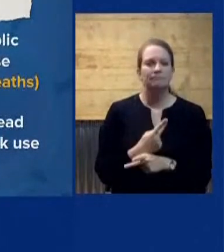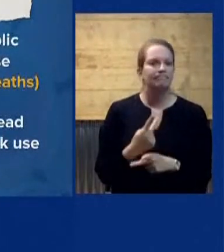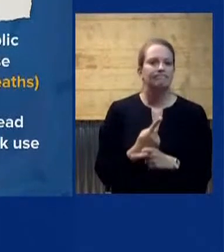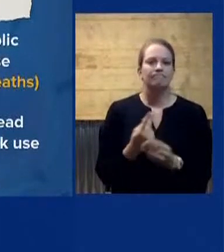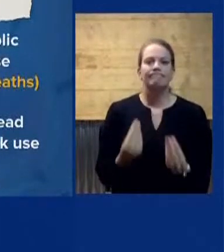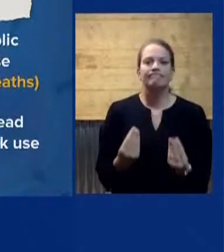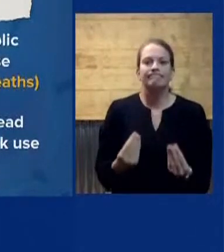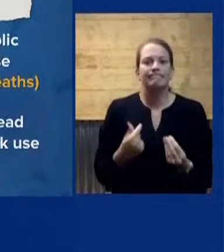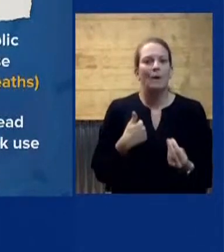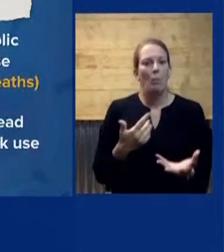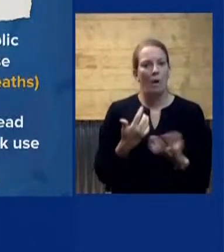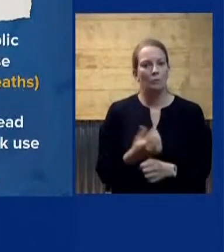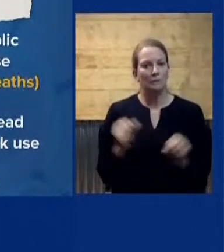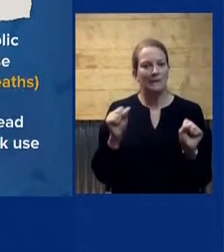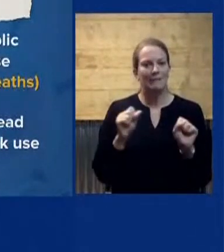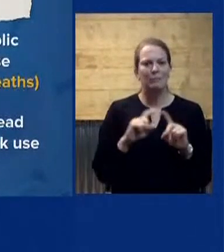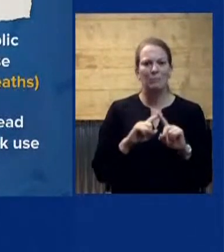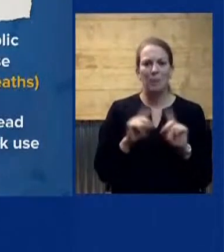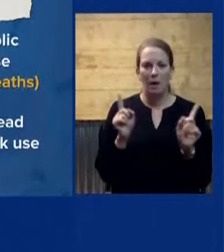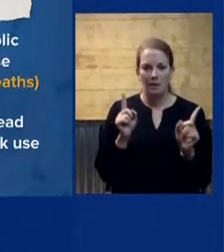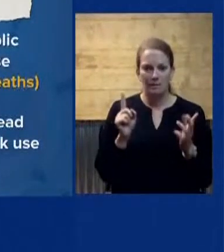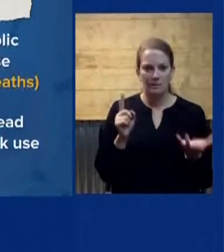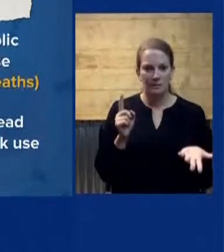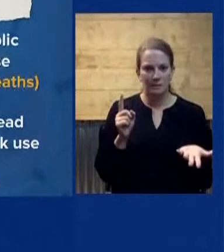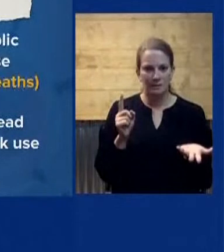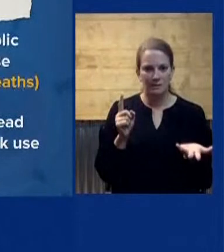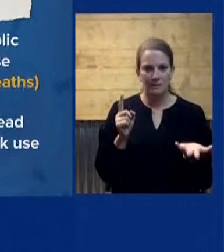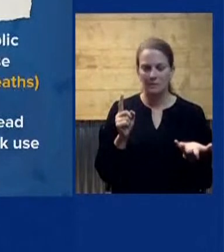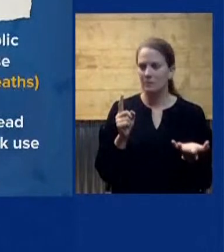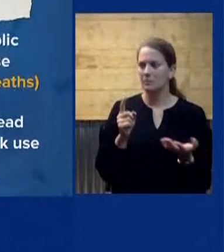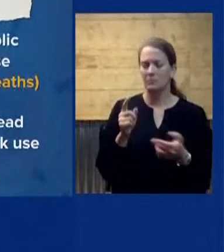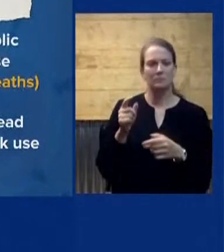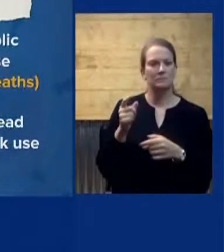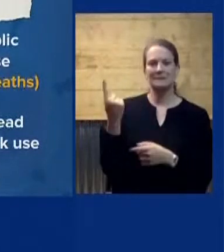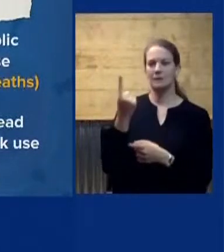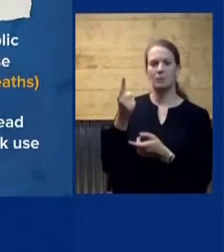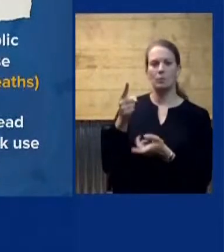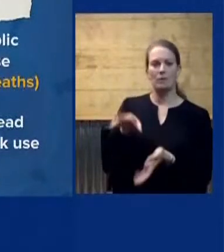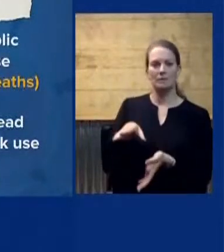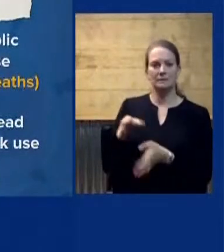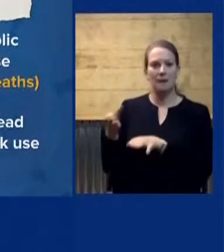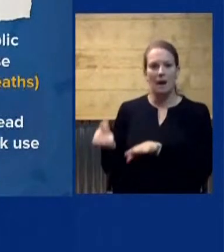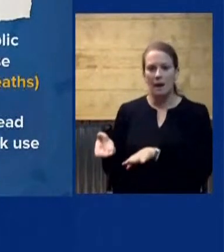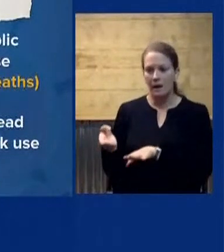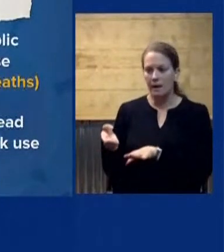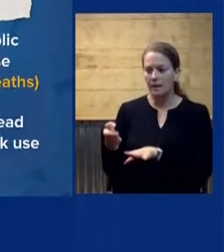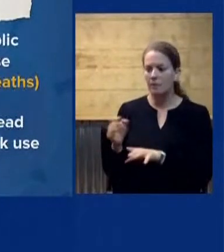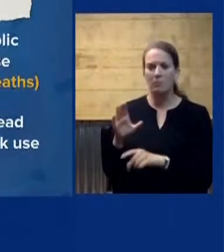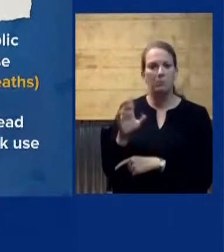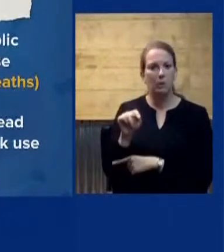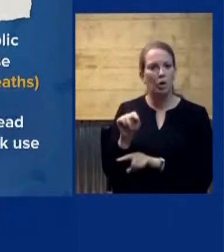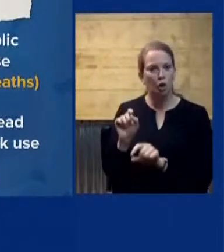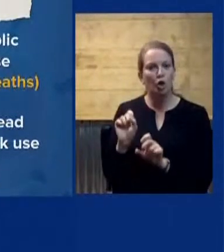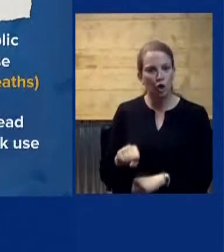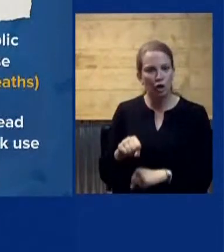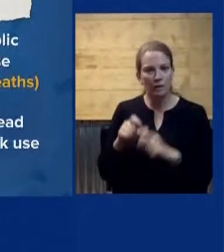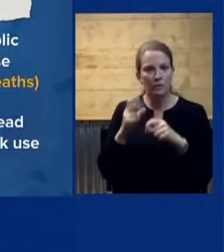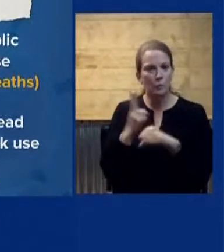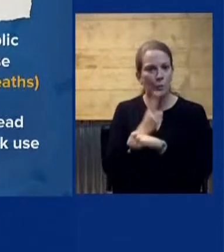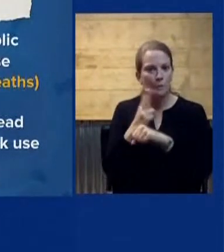But how can you lose a life when it was totally preventable?